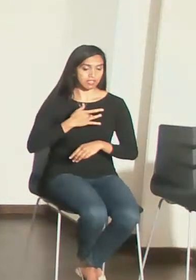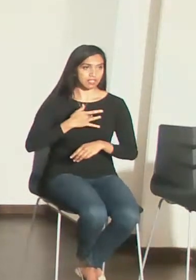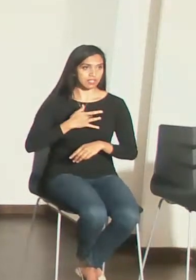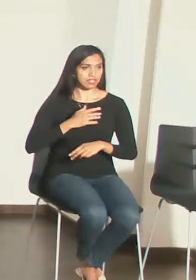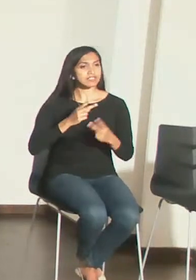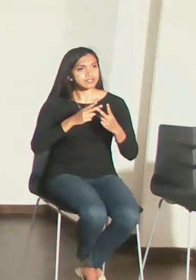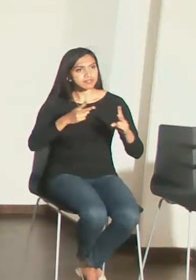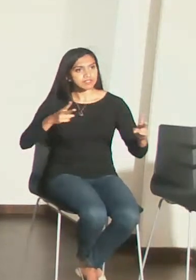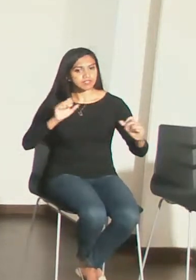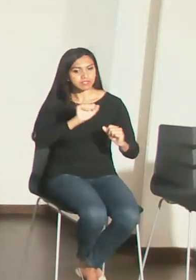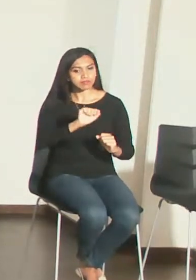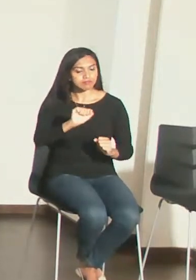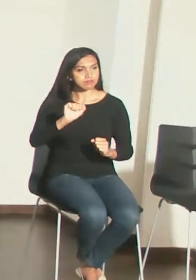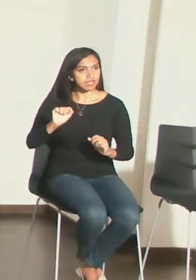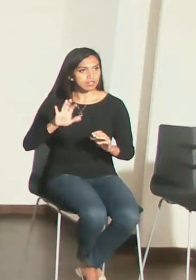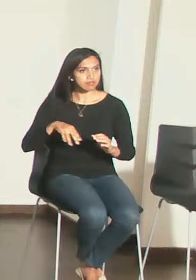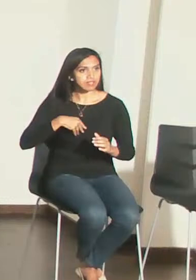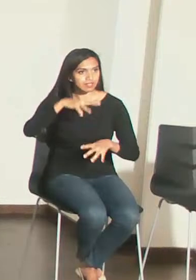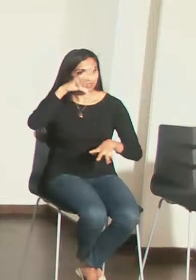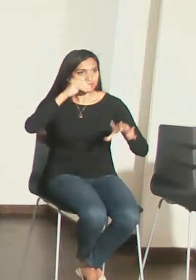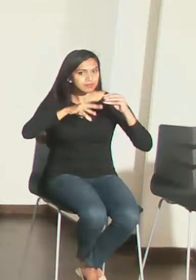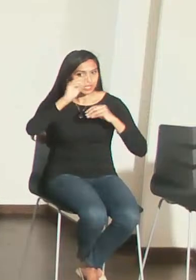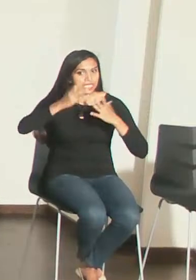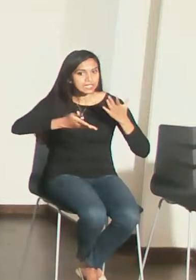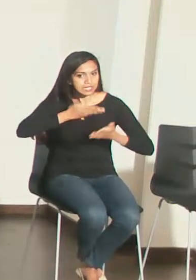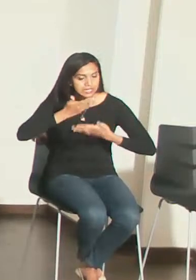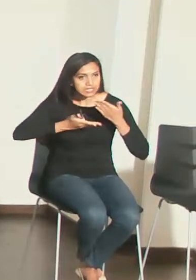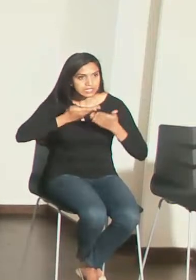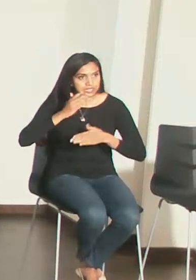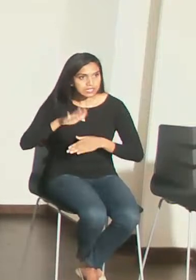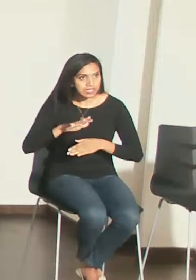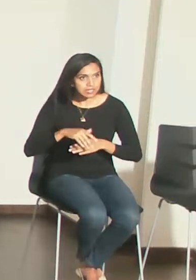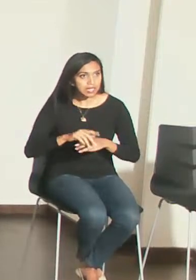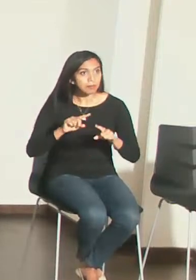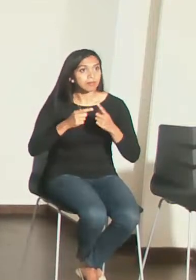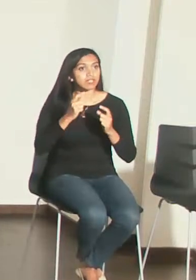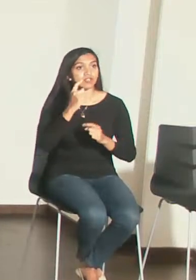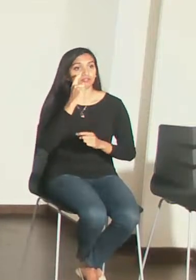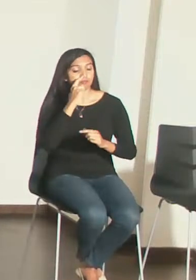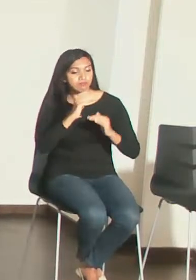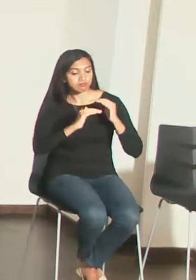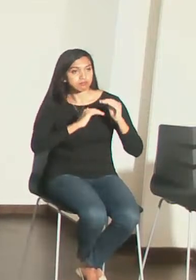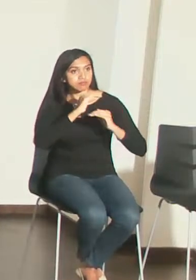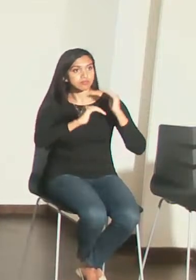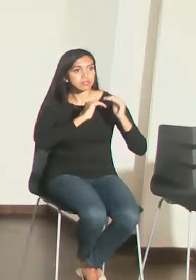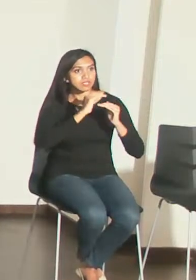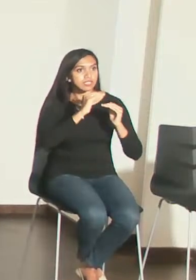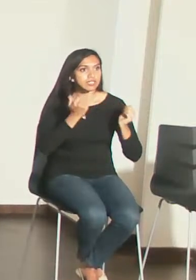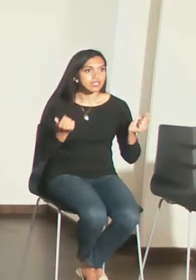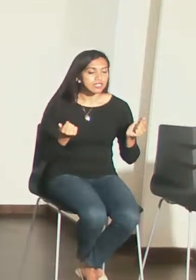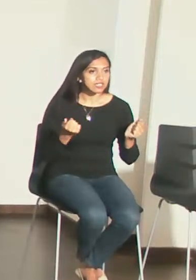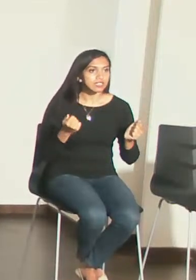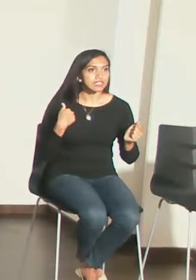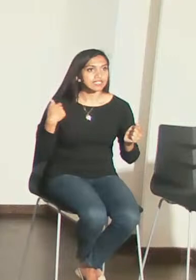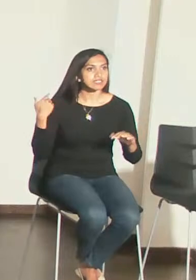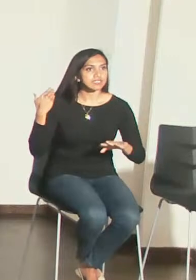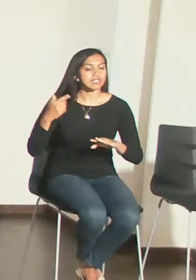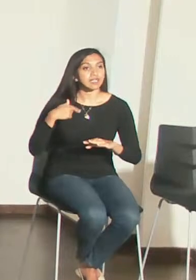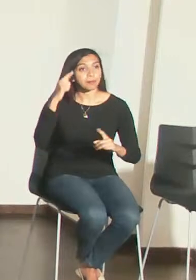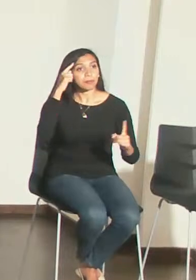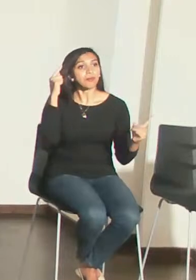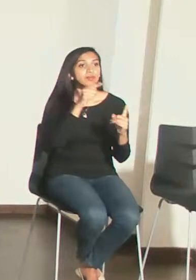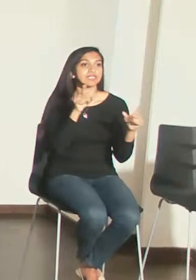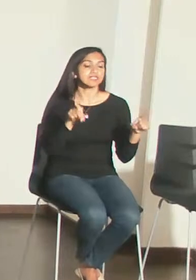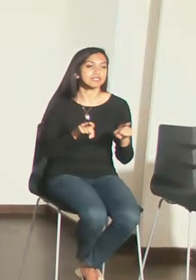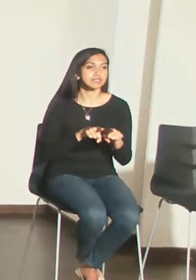we learn. But at the same time, the propositional as the feminist movement, the transcendental is not so much explored, I